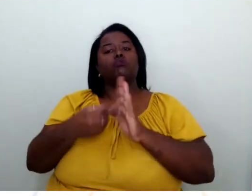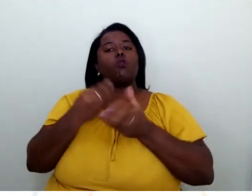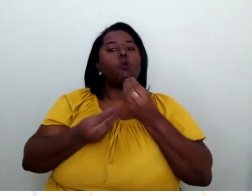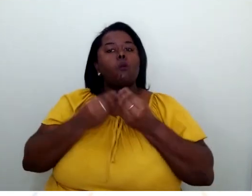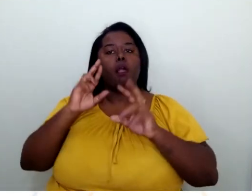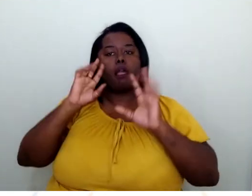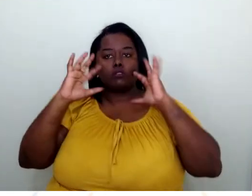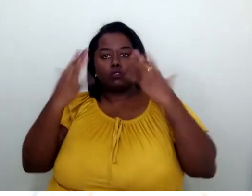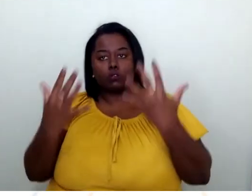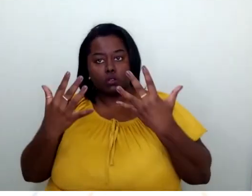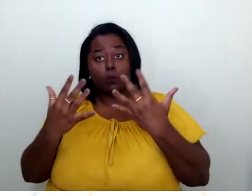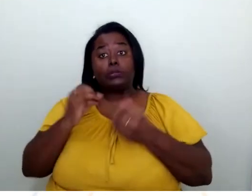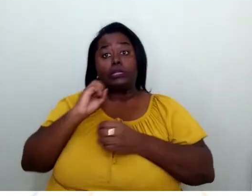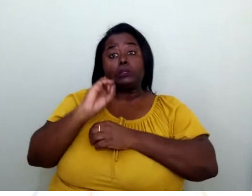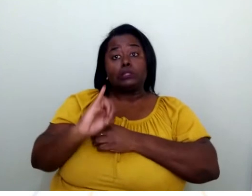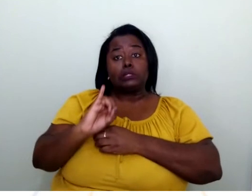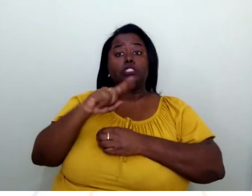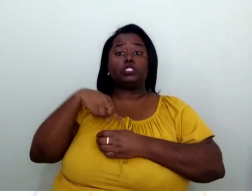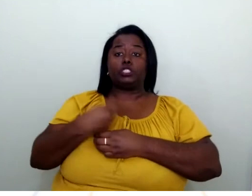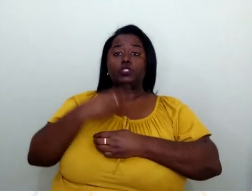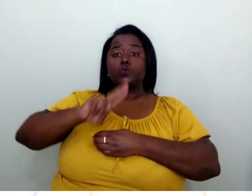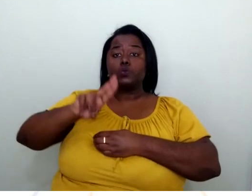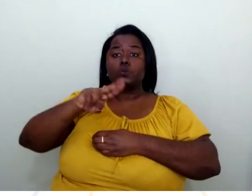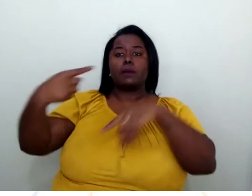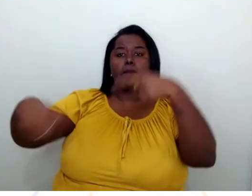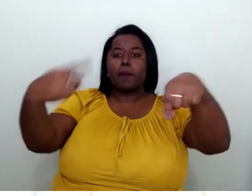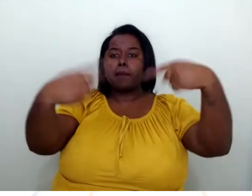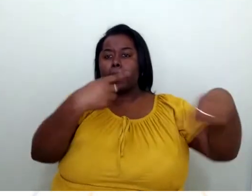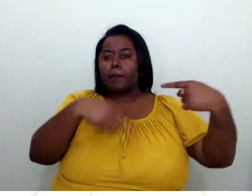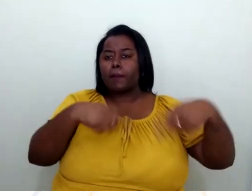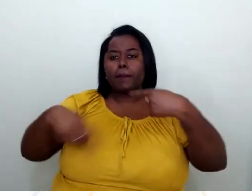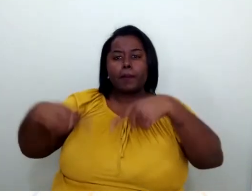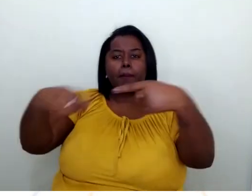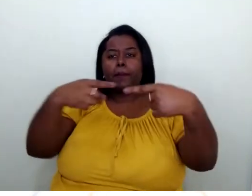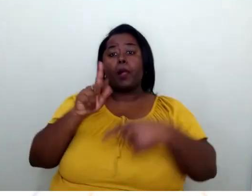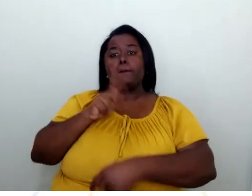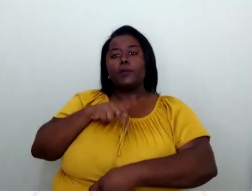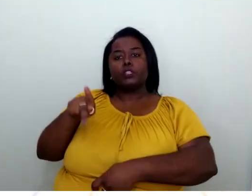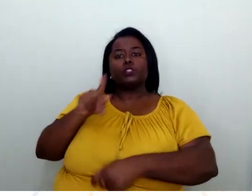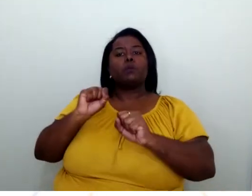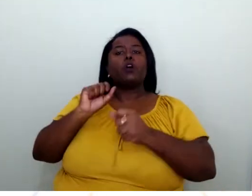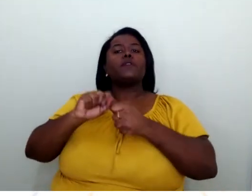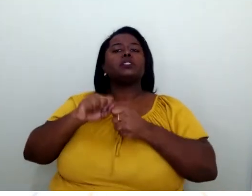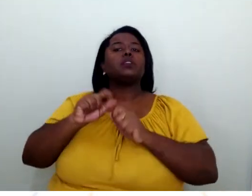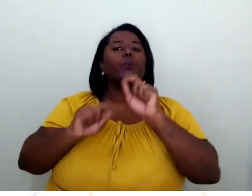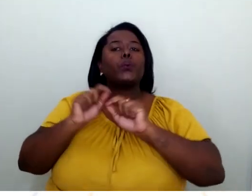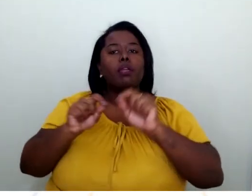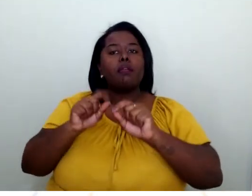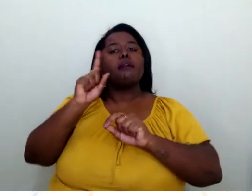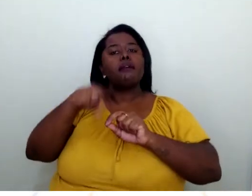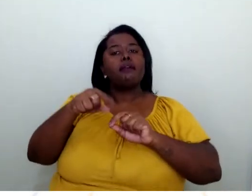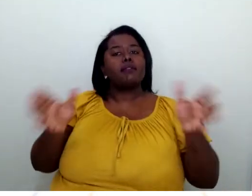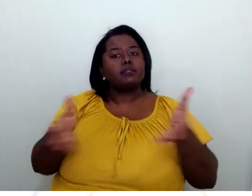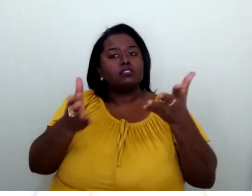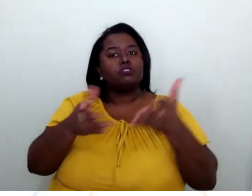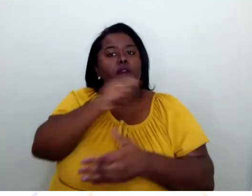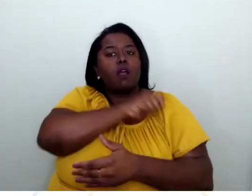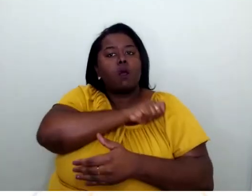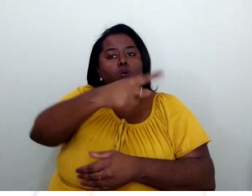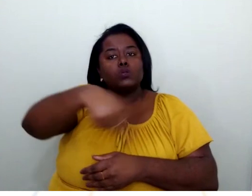facilitation, the importance of teachers modeling the type of learning they want to see in the class,